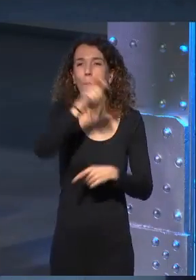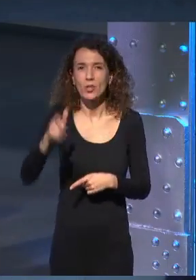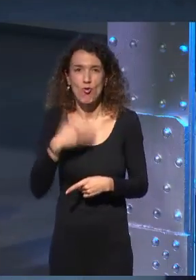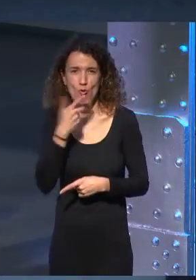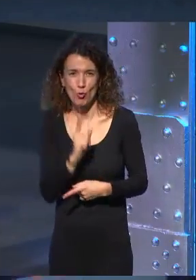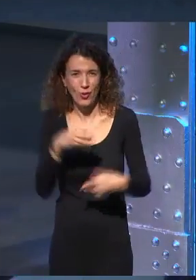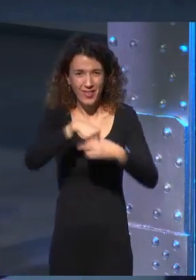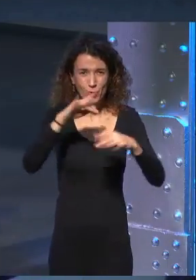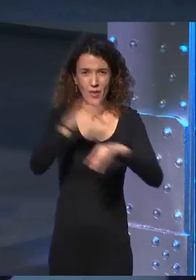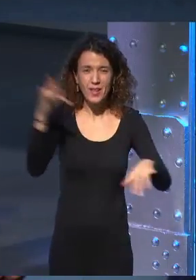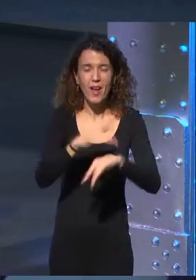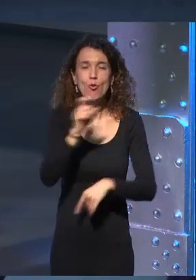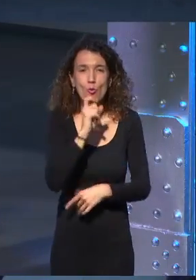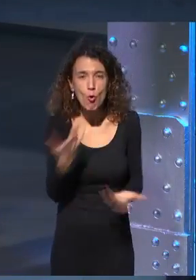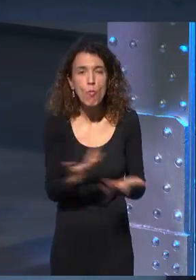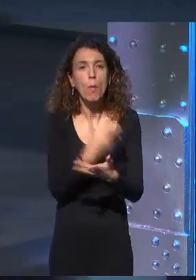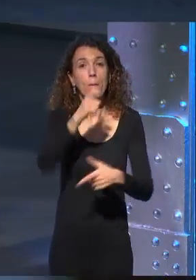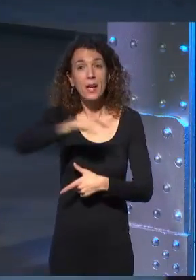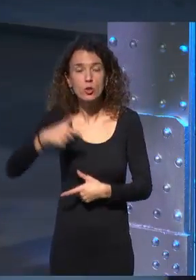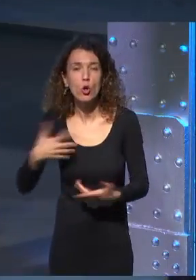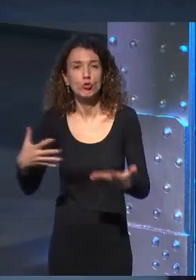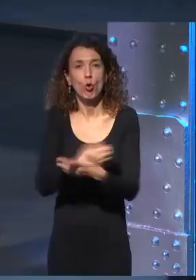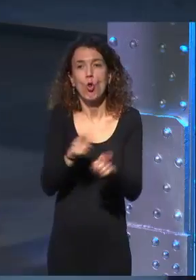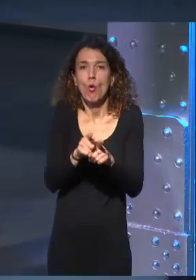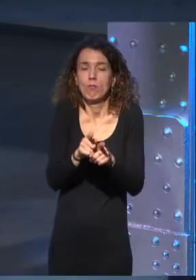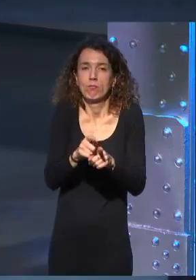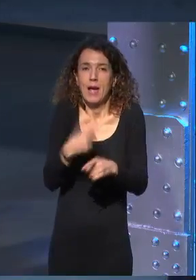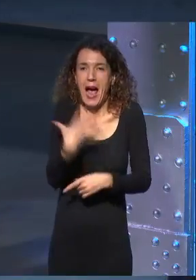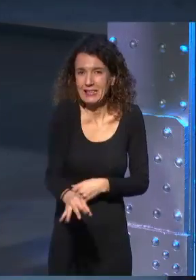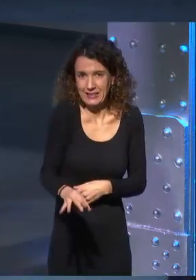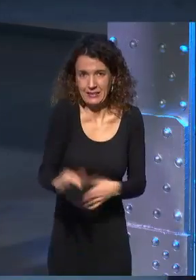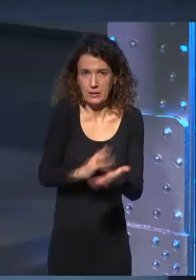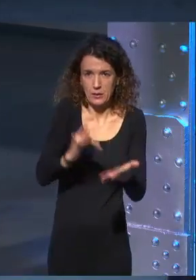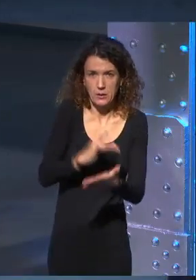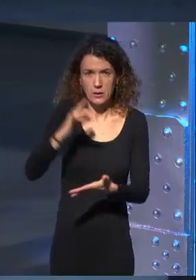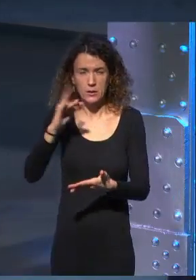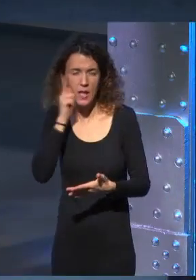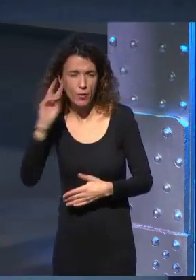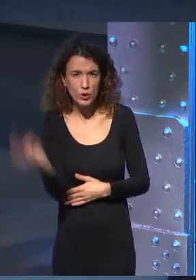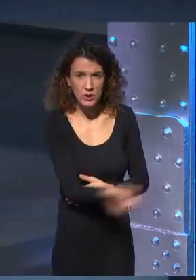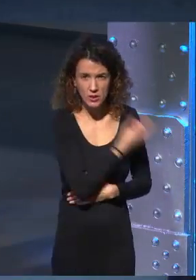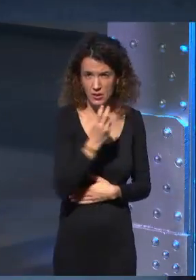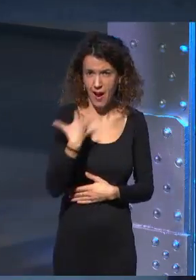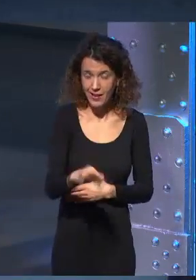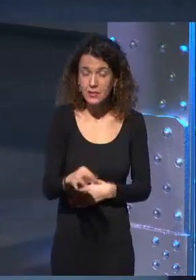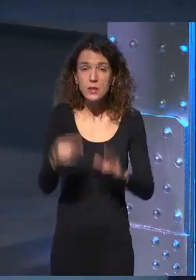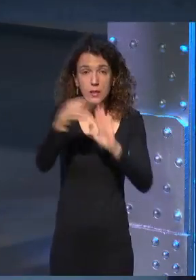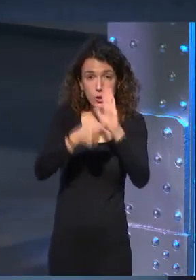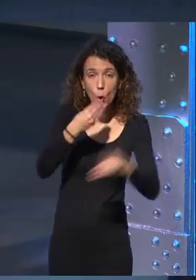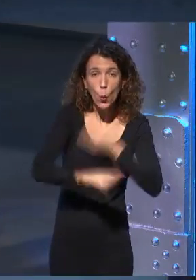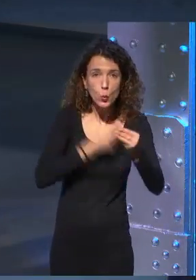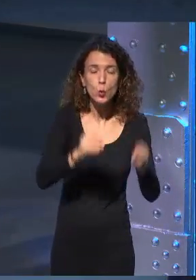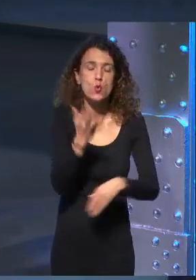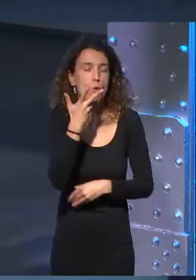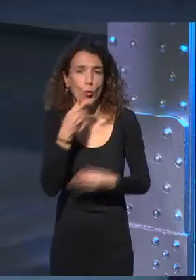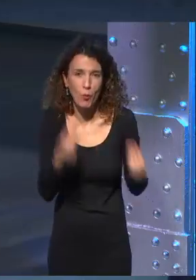are not digital natives. There are digital orphans. These guys are great with any digital device,